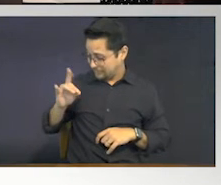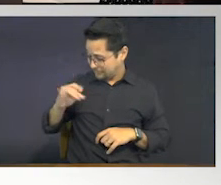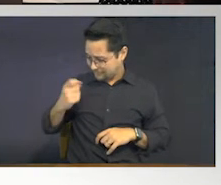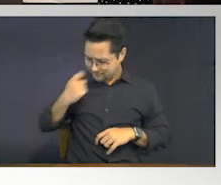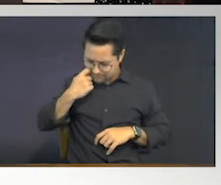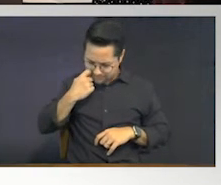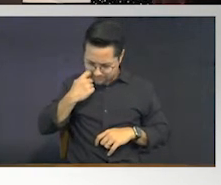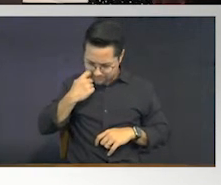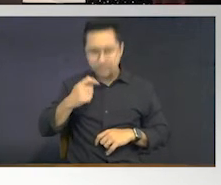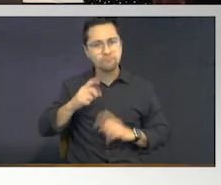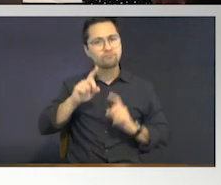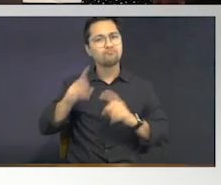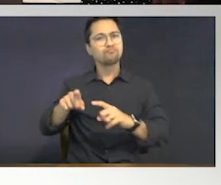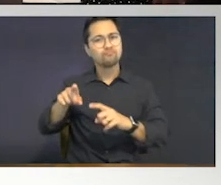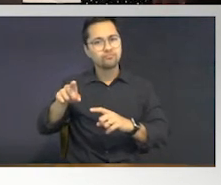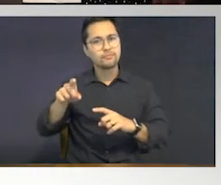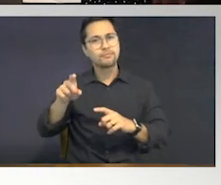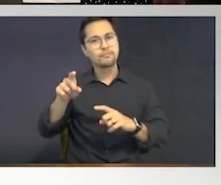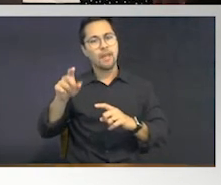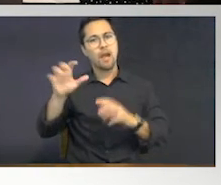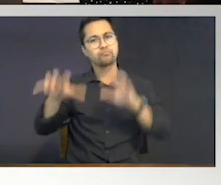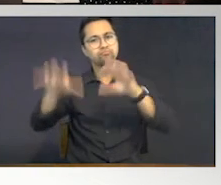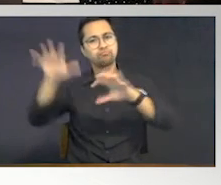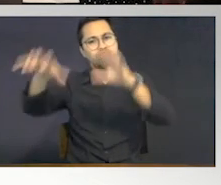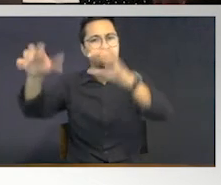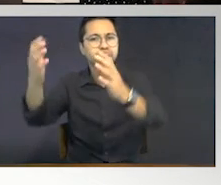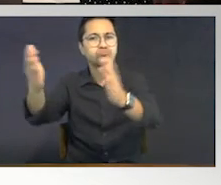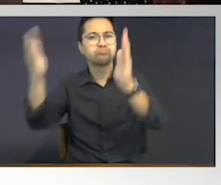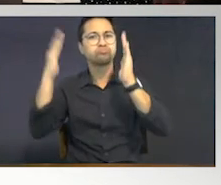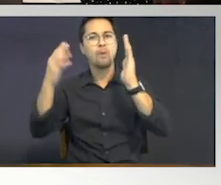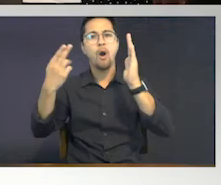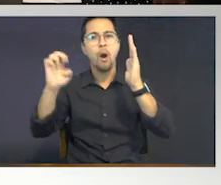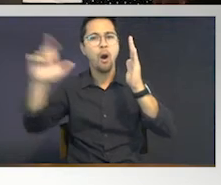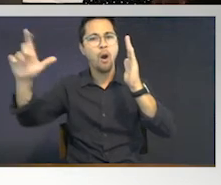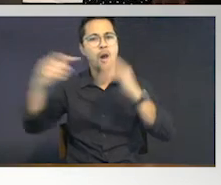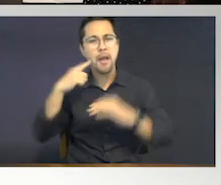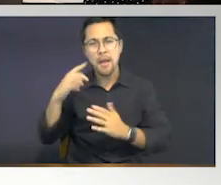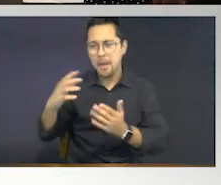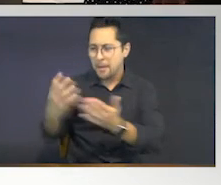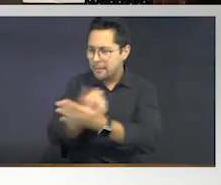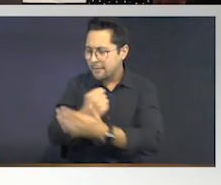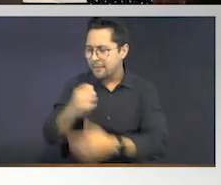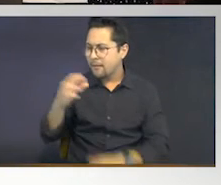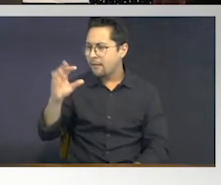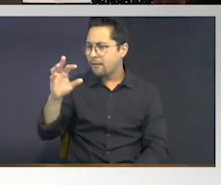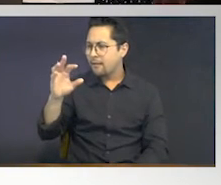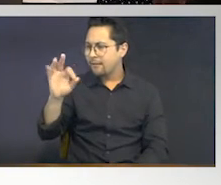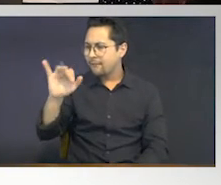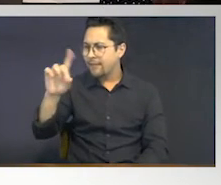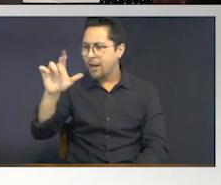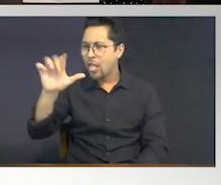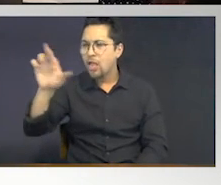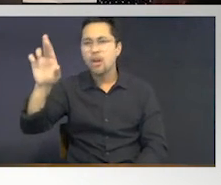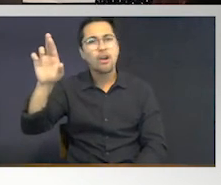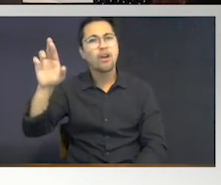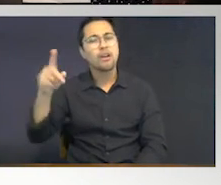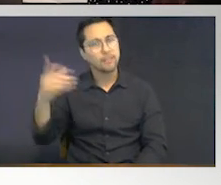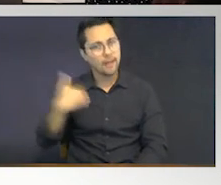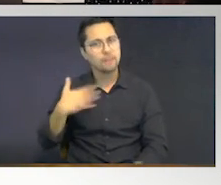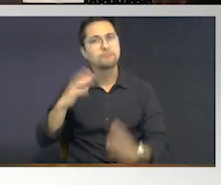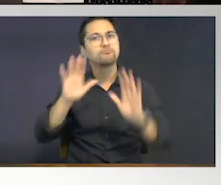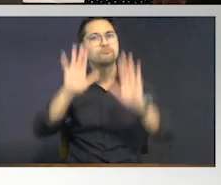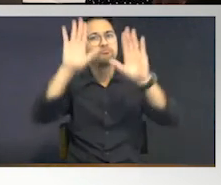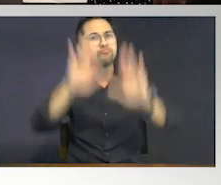the exhibitor hall. I think it was the Florida Inclusion Network or Fiddlers actually had a great communication